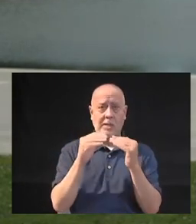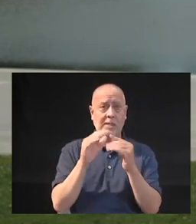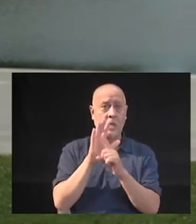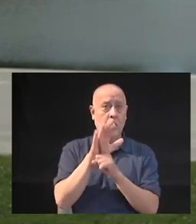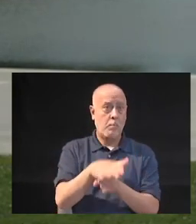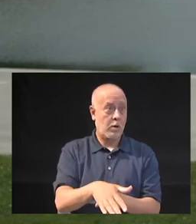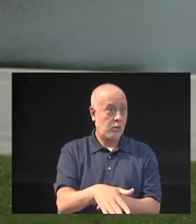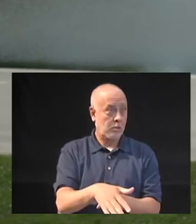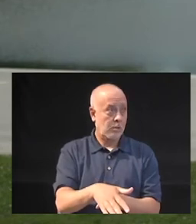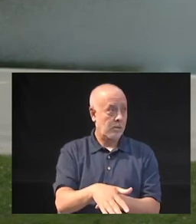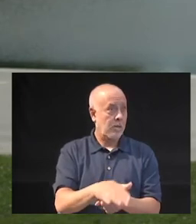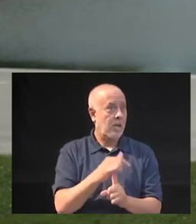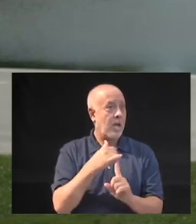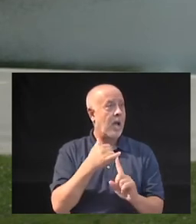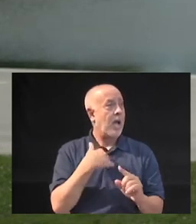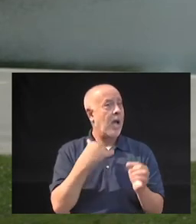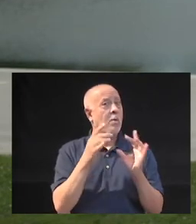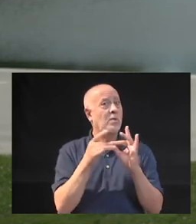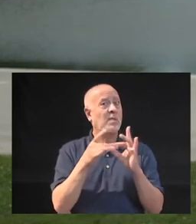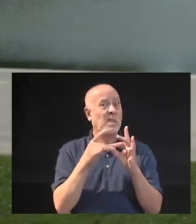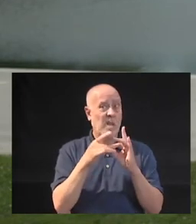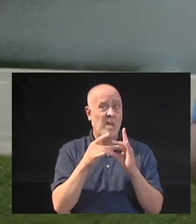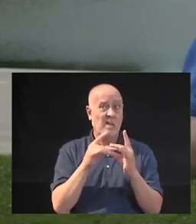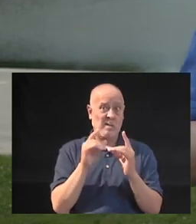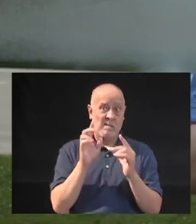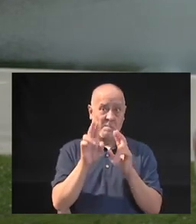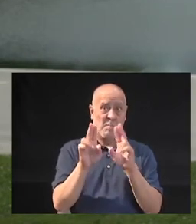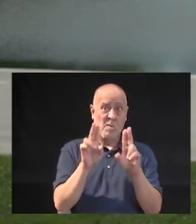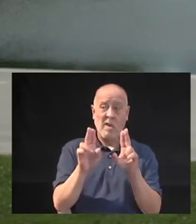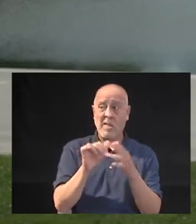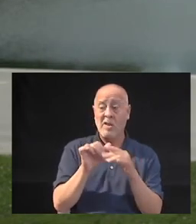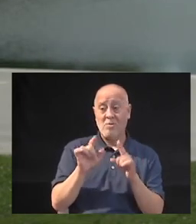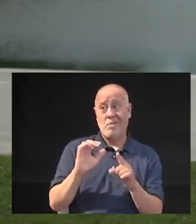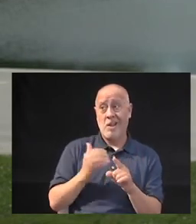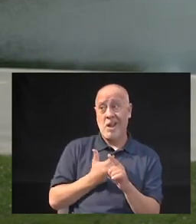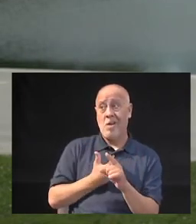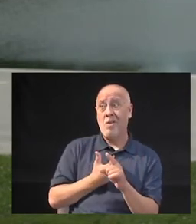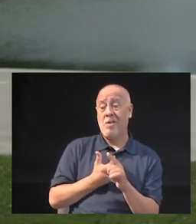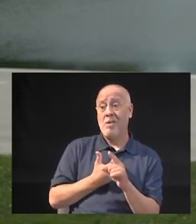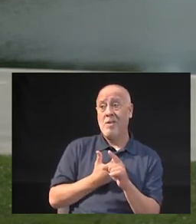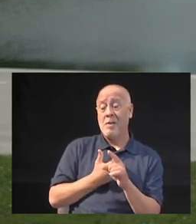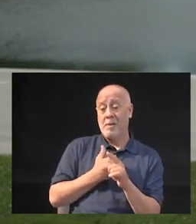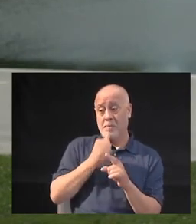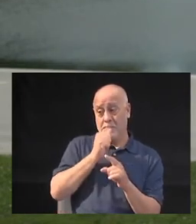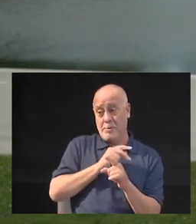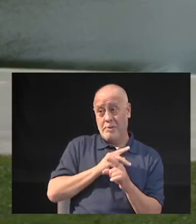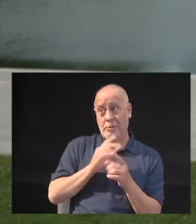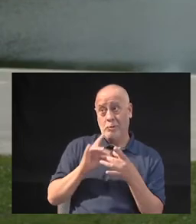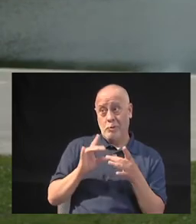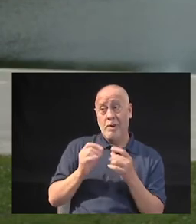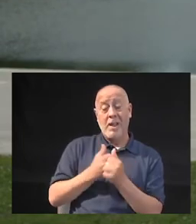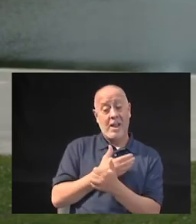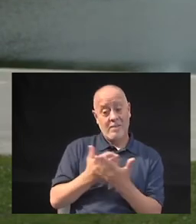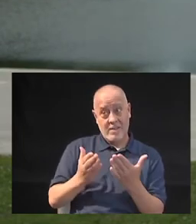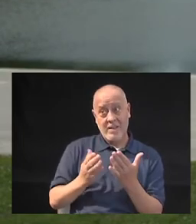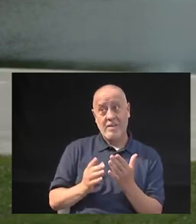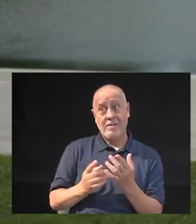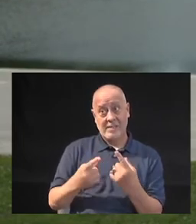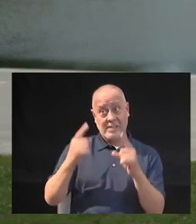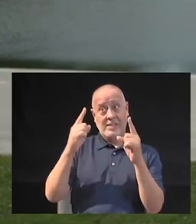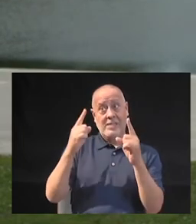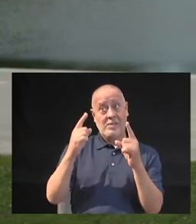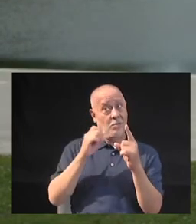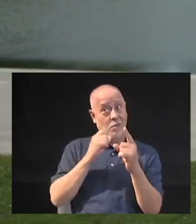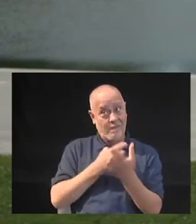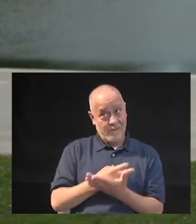oppression? And I would argue that in our national story and in our personal stories, everything rises or falls on the